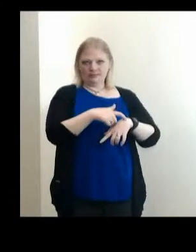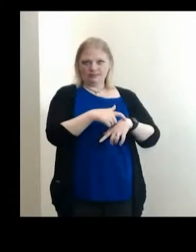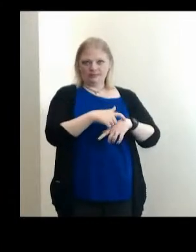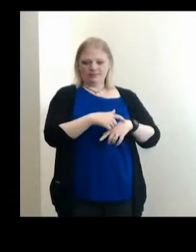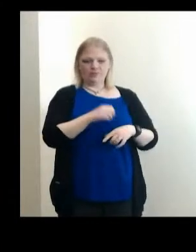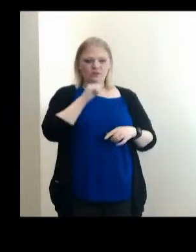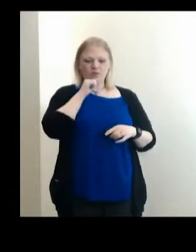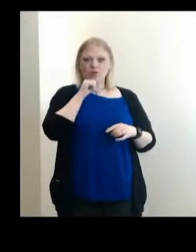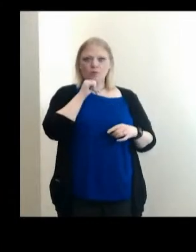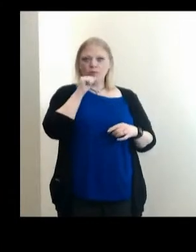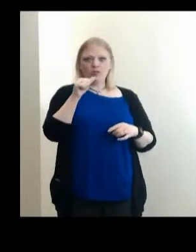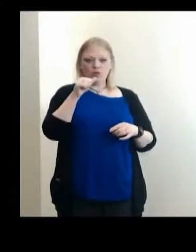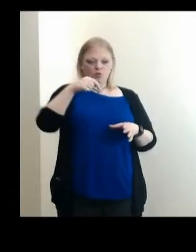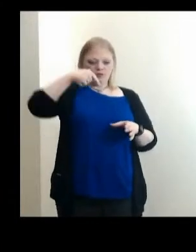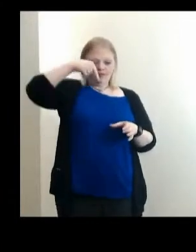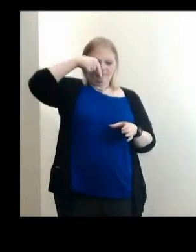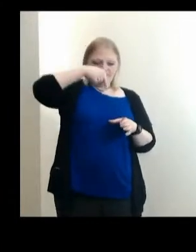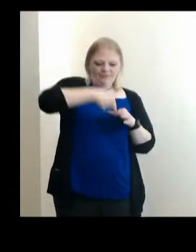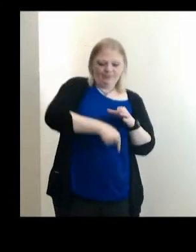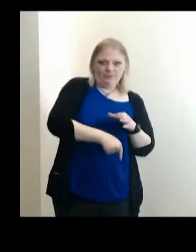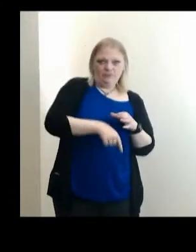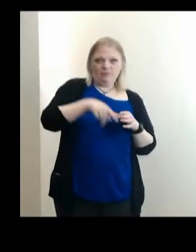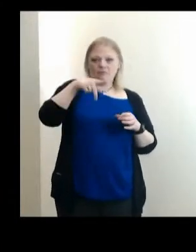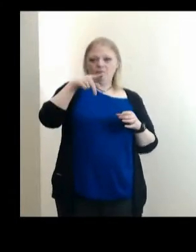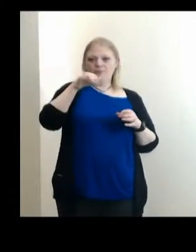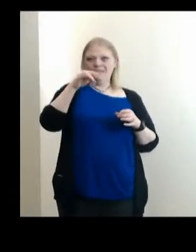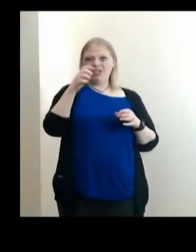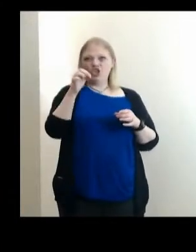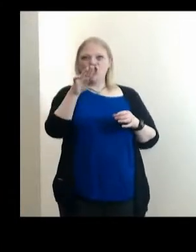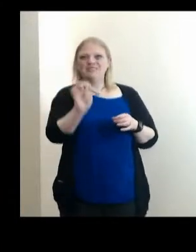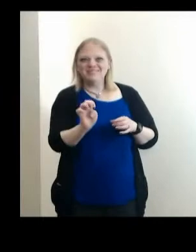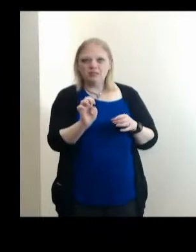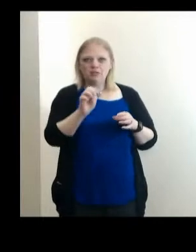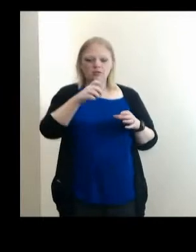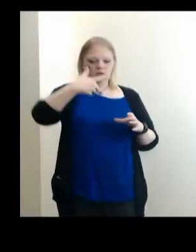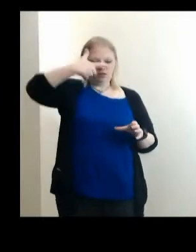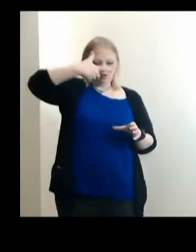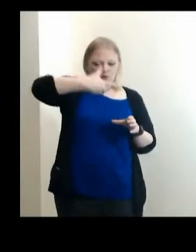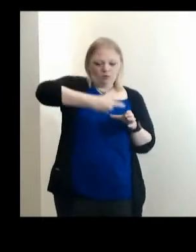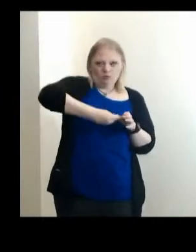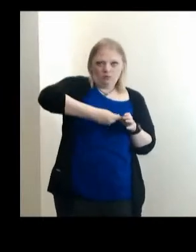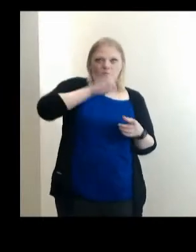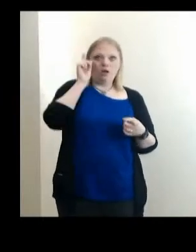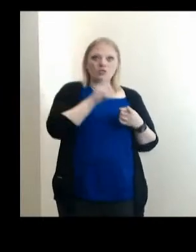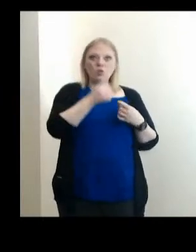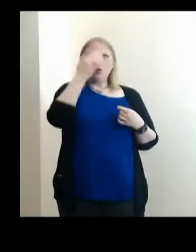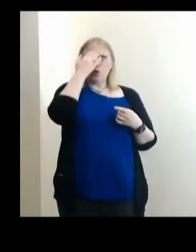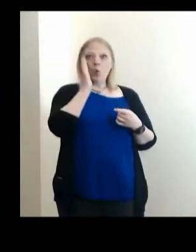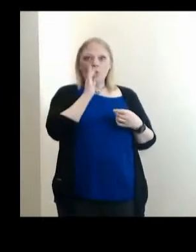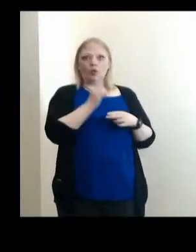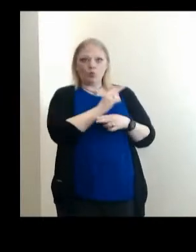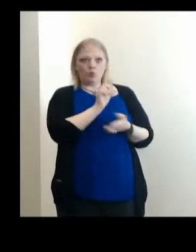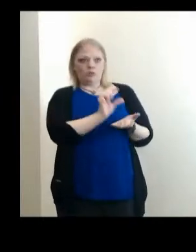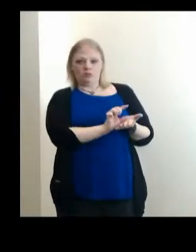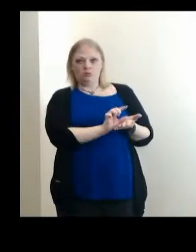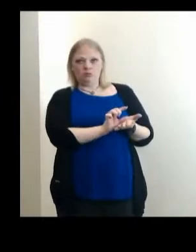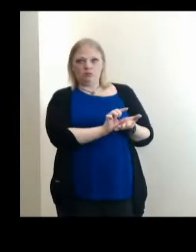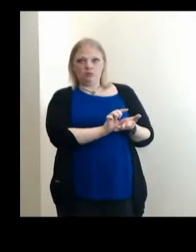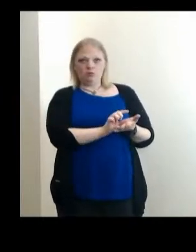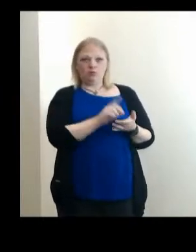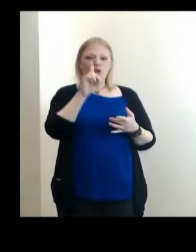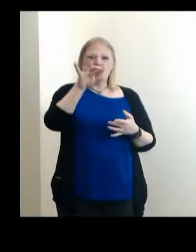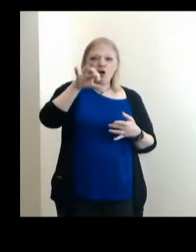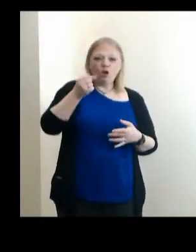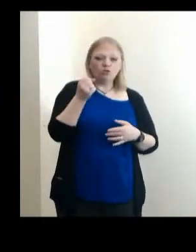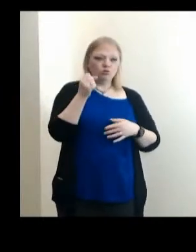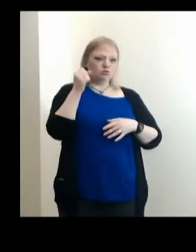don't pierce a vial unless we know we're going to be able to use that vial. So for people thinking, oh, if there's hundreds of vaccine appointments